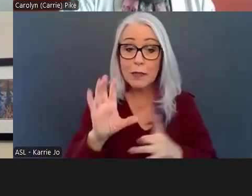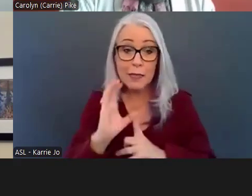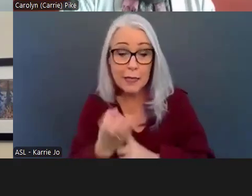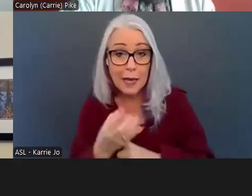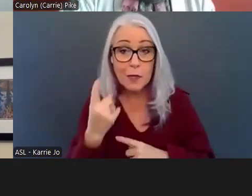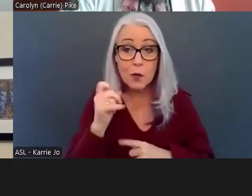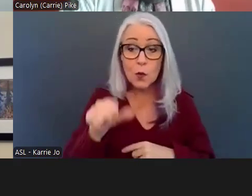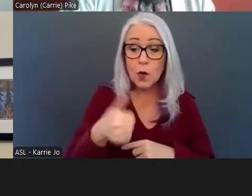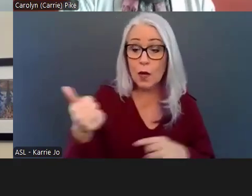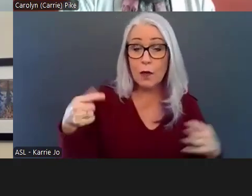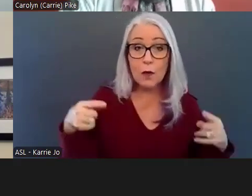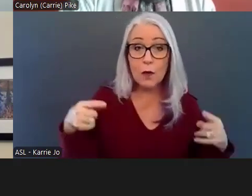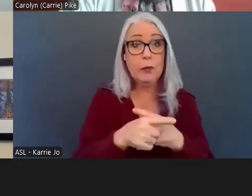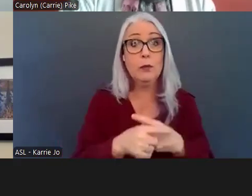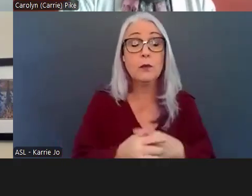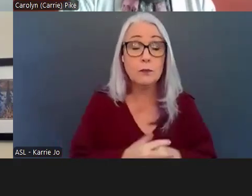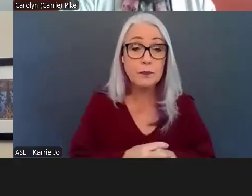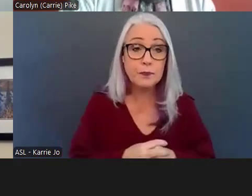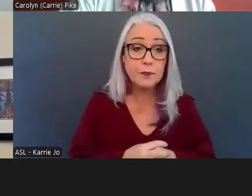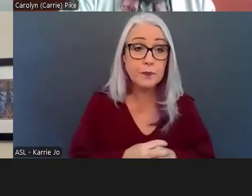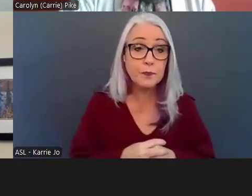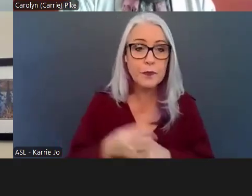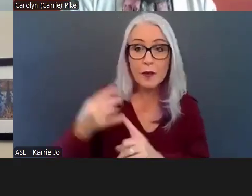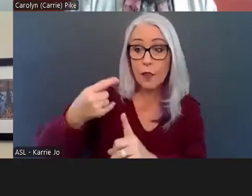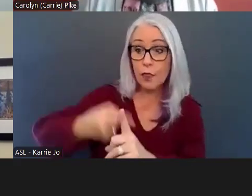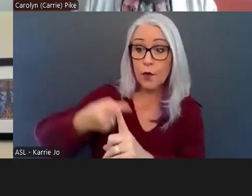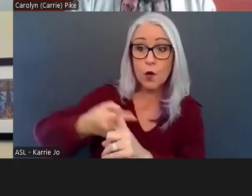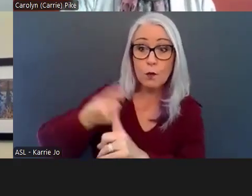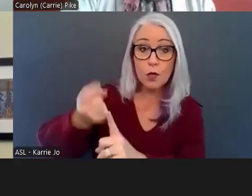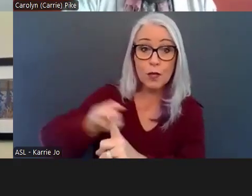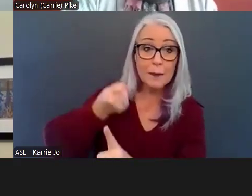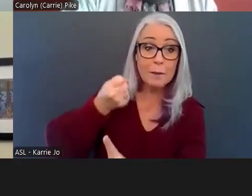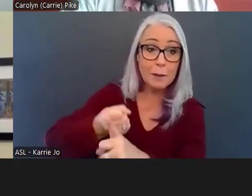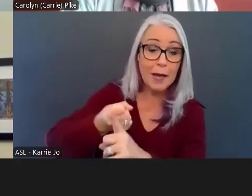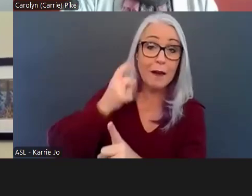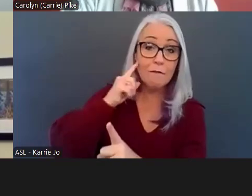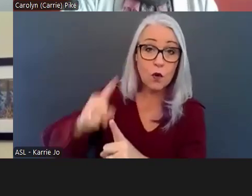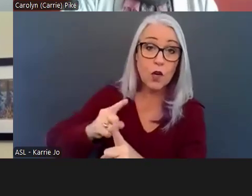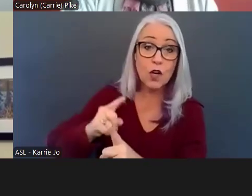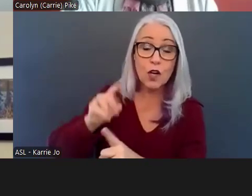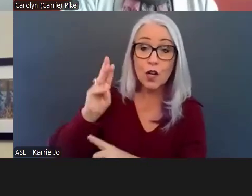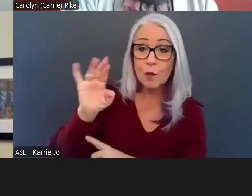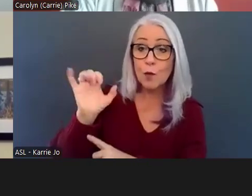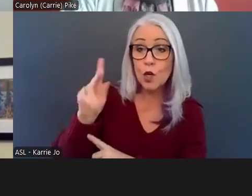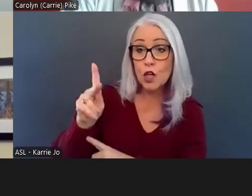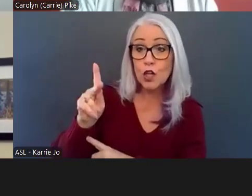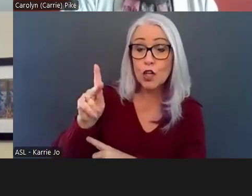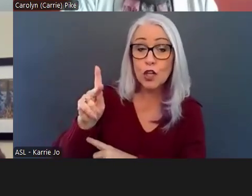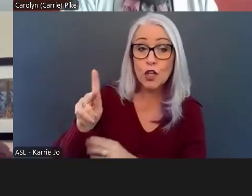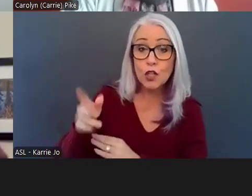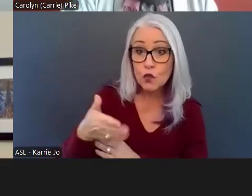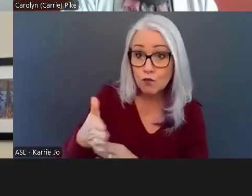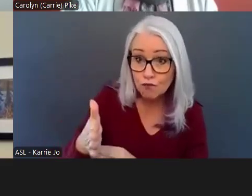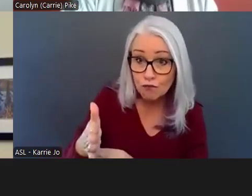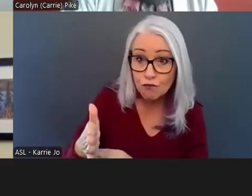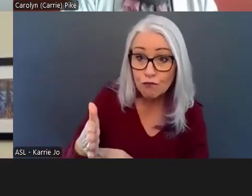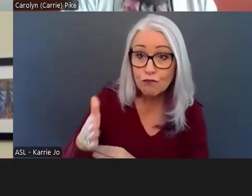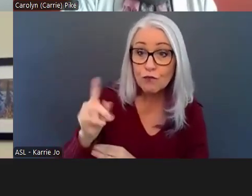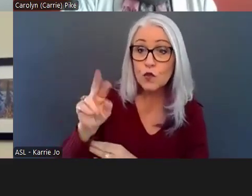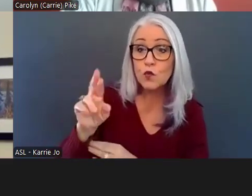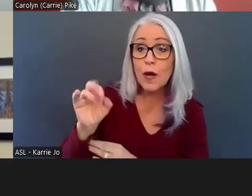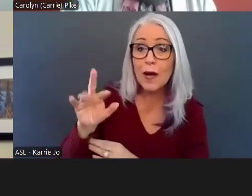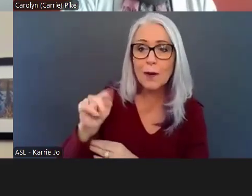disturbances? Yeah, thermal impact to brook trout. I mean, that's a huge issue. Hemlock really, there was nothing, again, there's